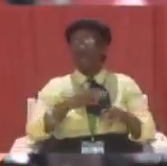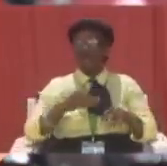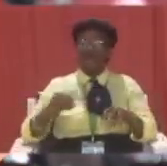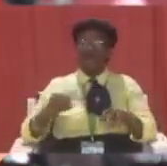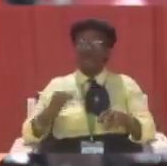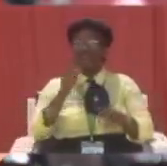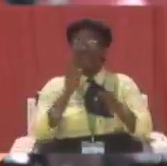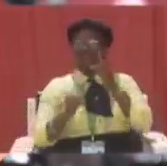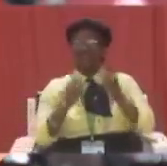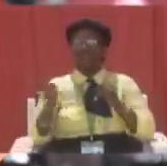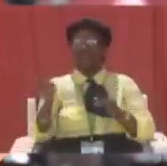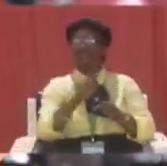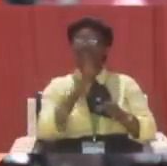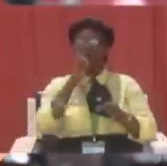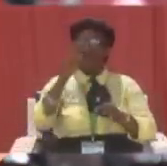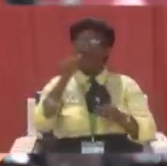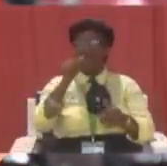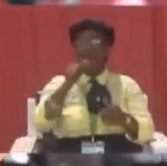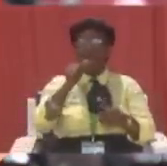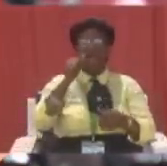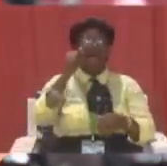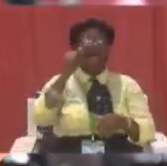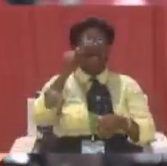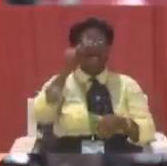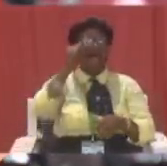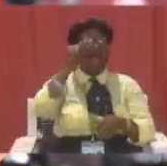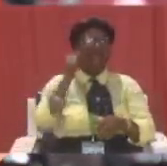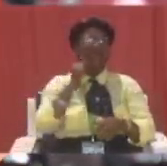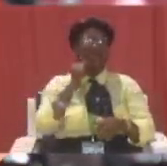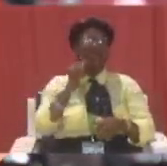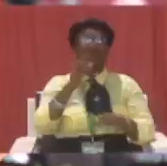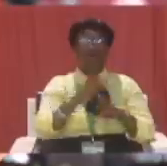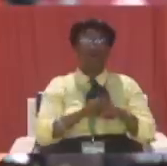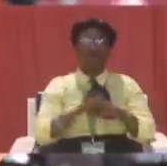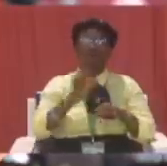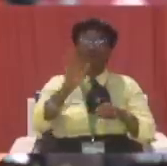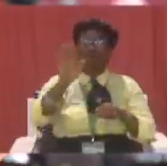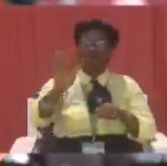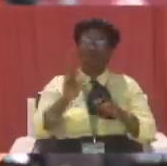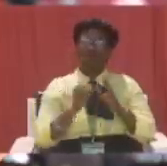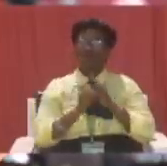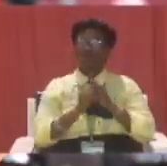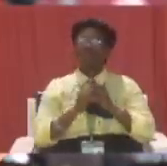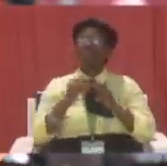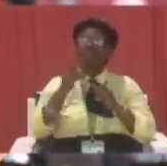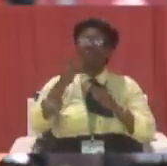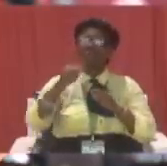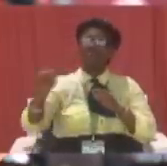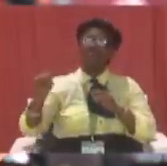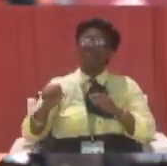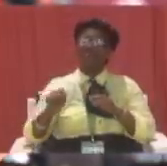own, the altar is open. And for 15 minutes,